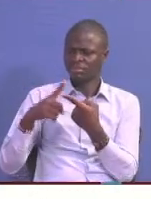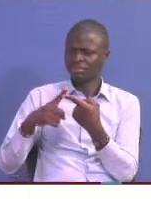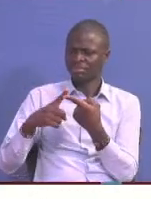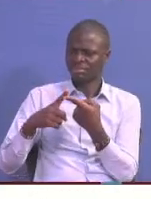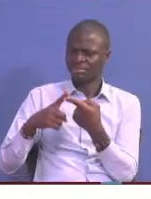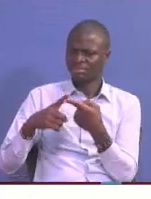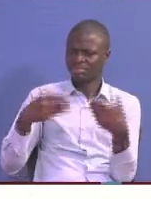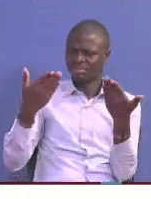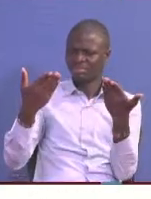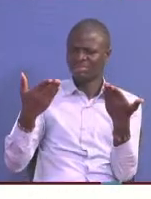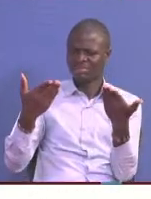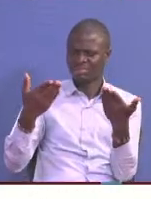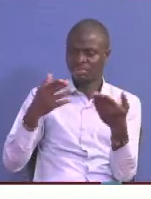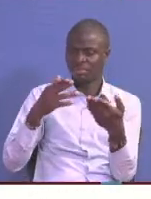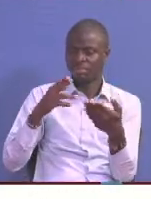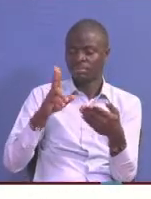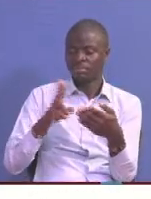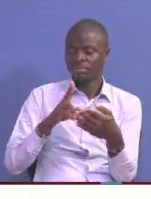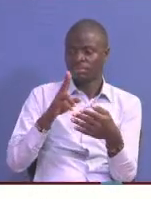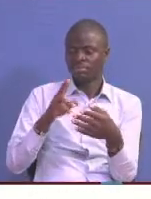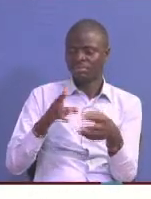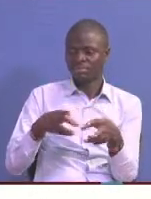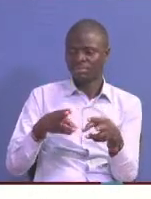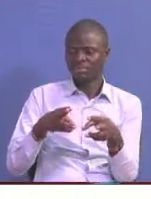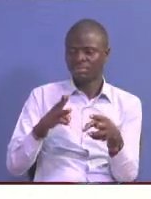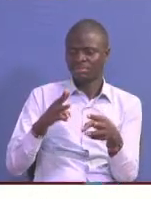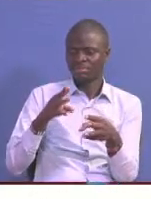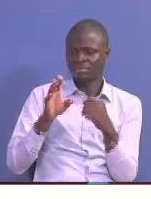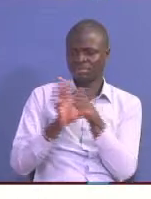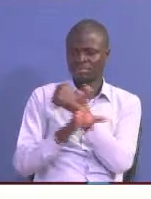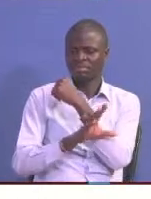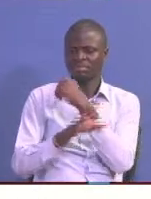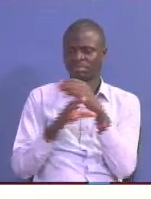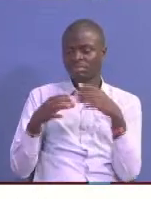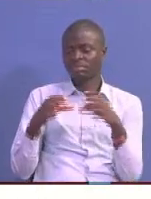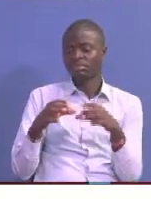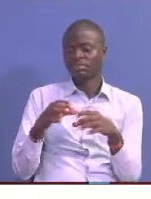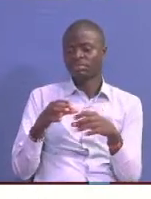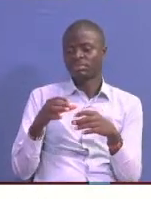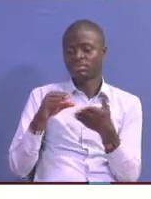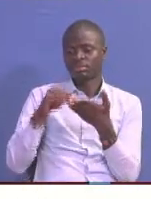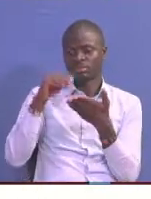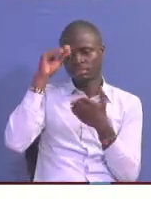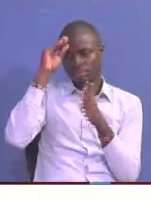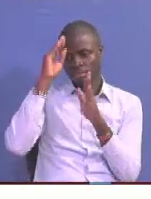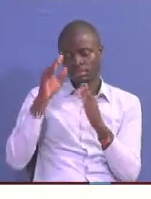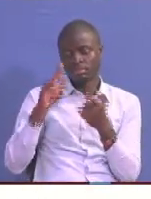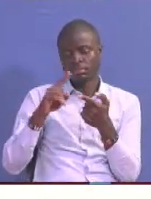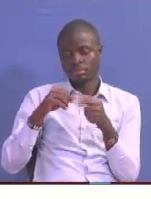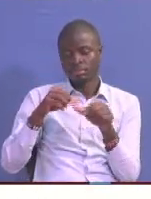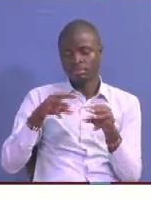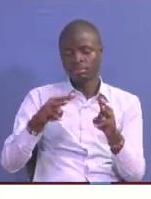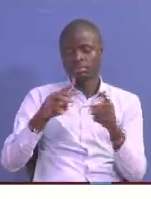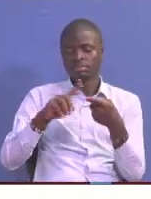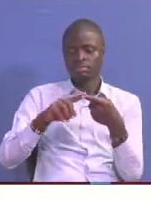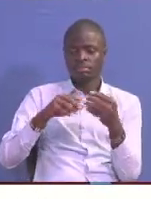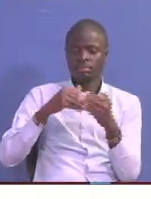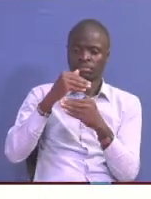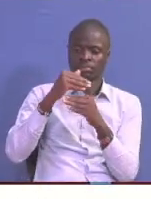give us a thrust as a country, as a community of scholars, to move to the next